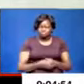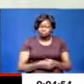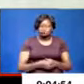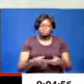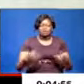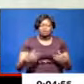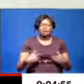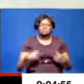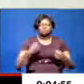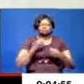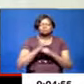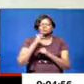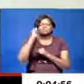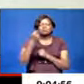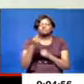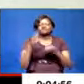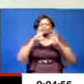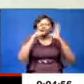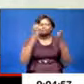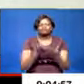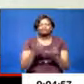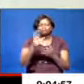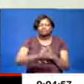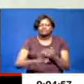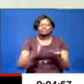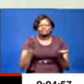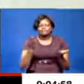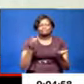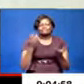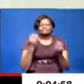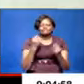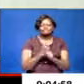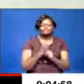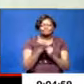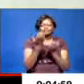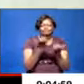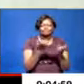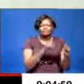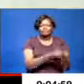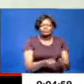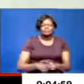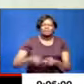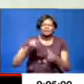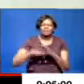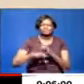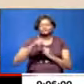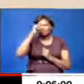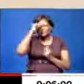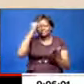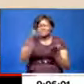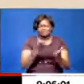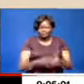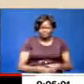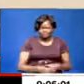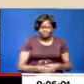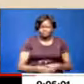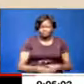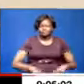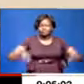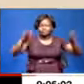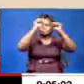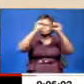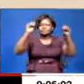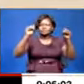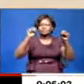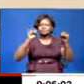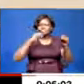placed Kenya on a global map in ease of doing business and access to government services. The president called on